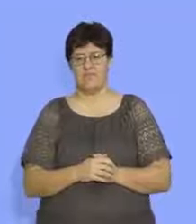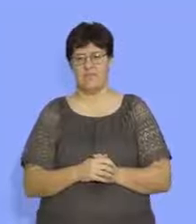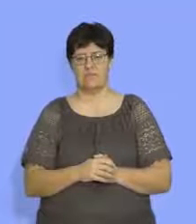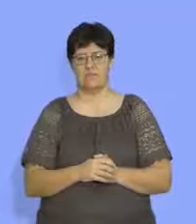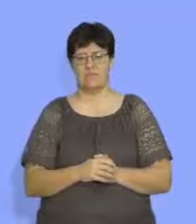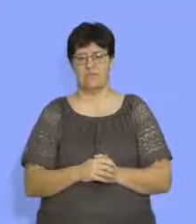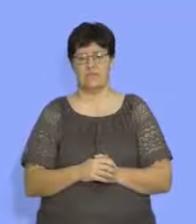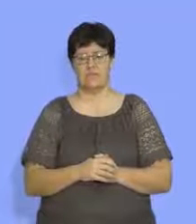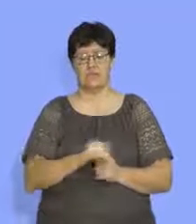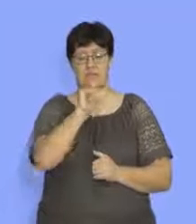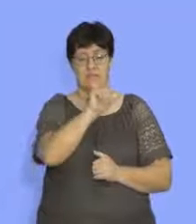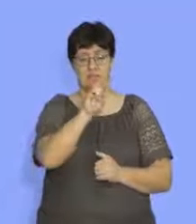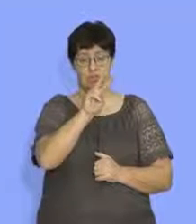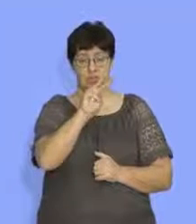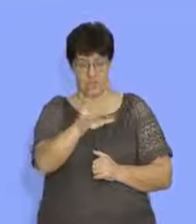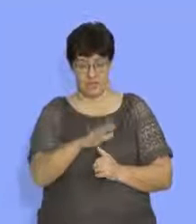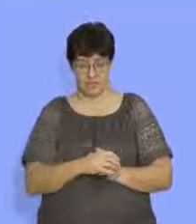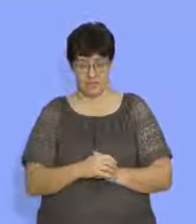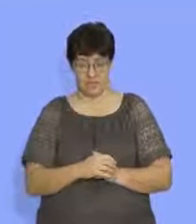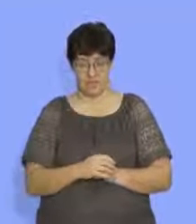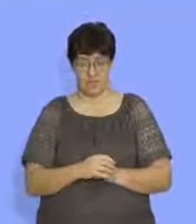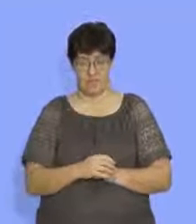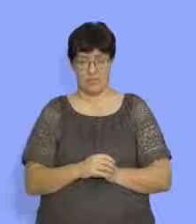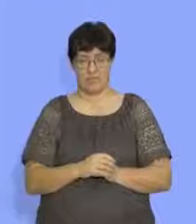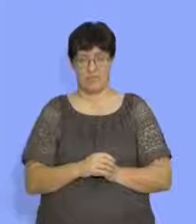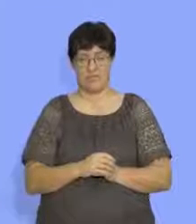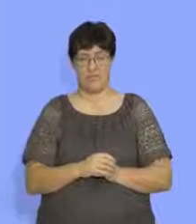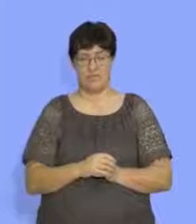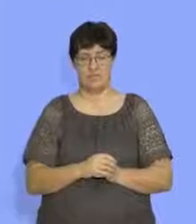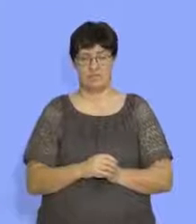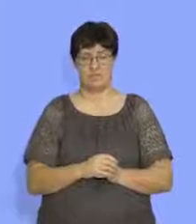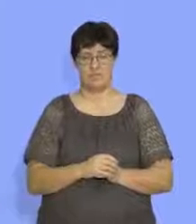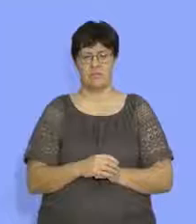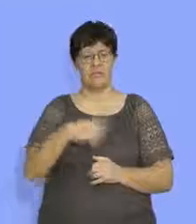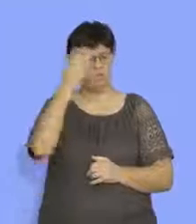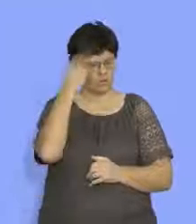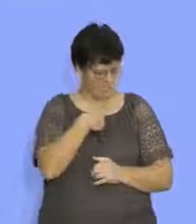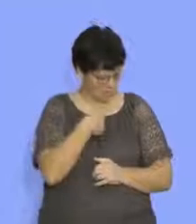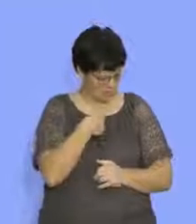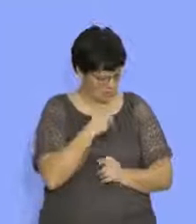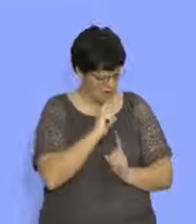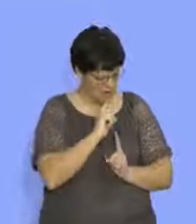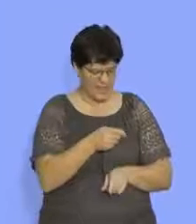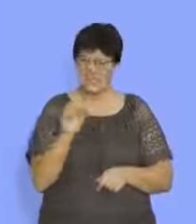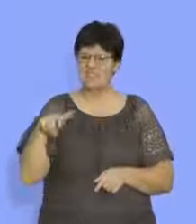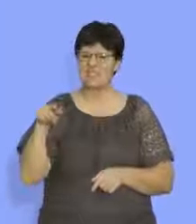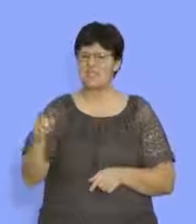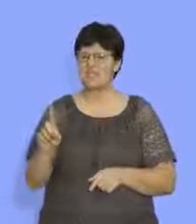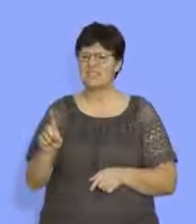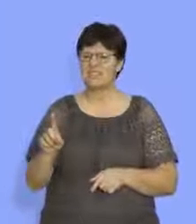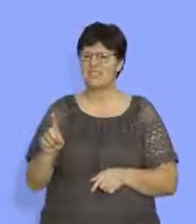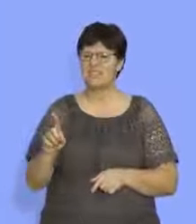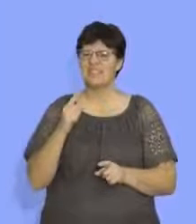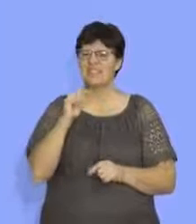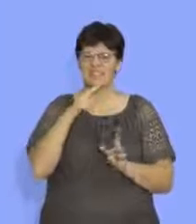All right, so this is 625, and now I forgot what the answer for 17